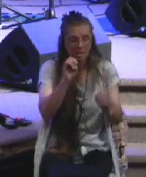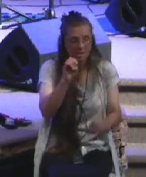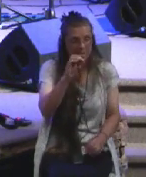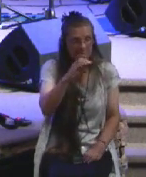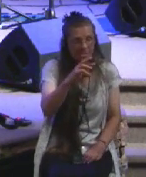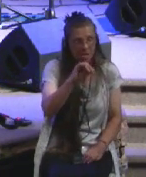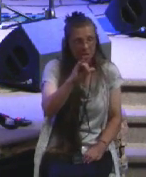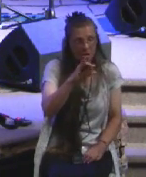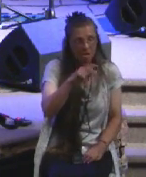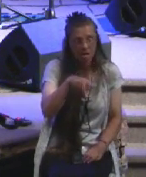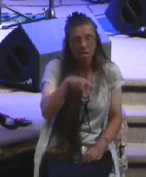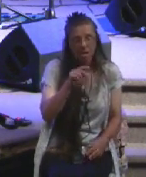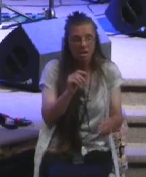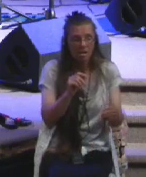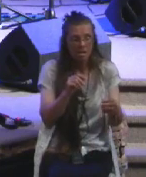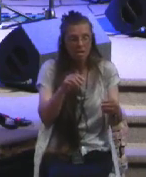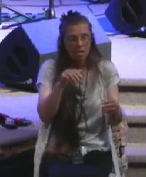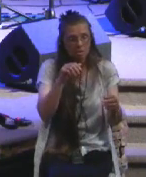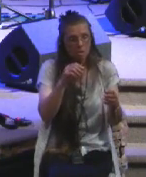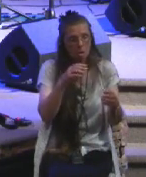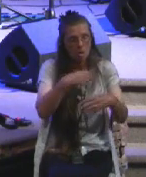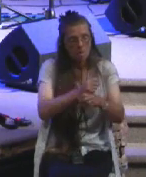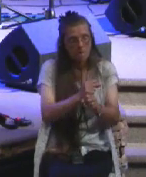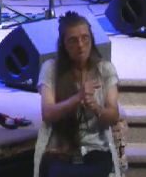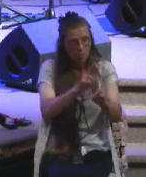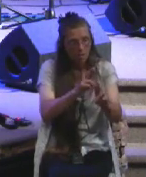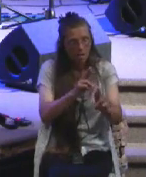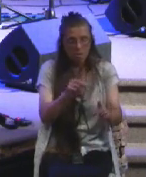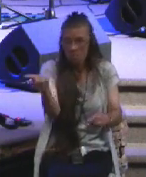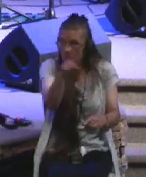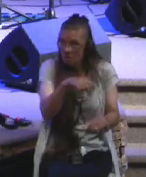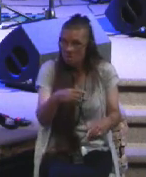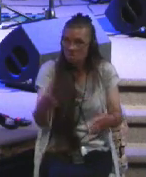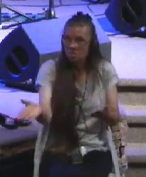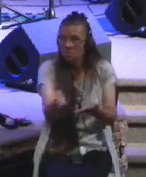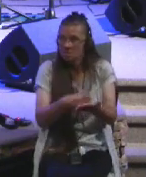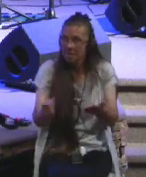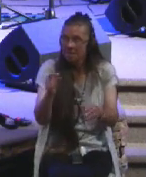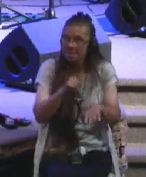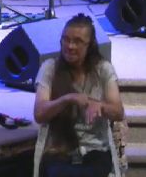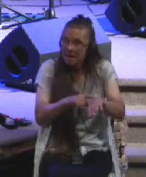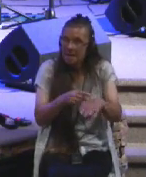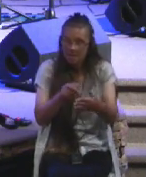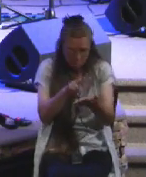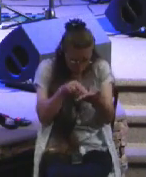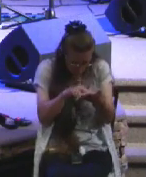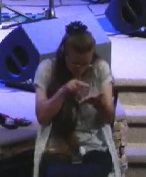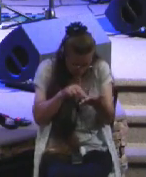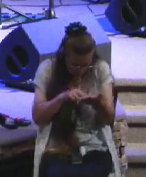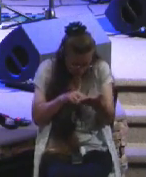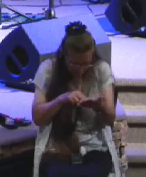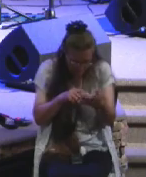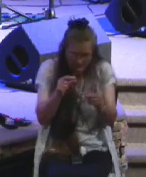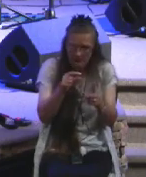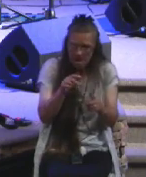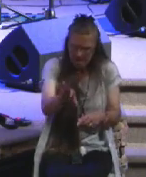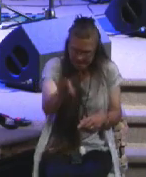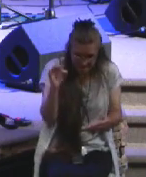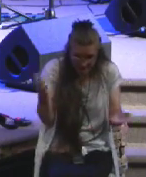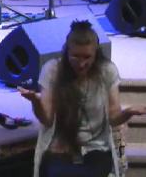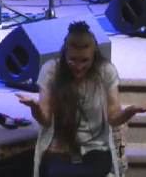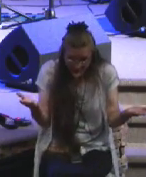the Word of God to authenticate to those who will take the time to study and find out, hey, you know what?